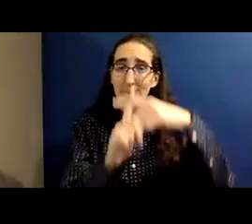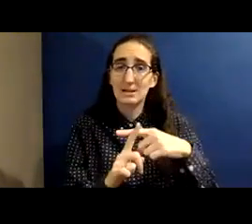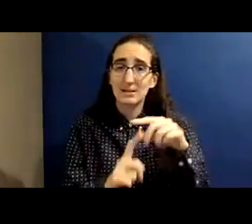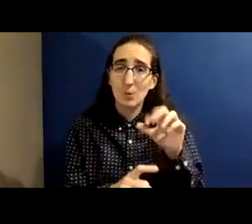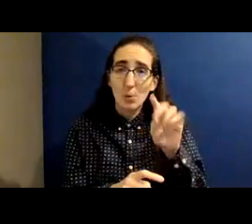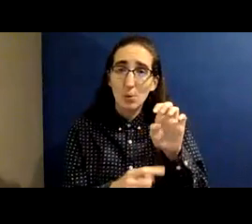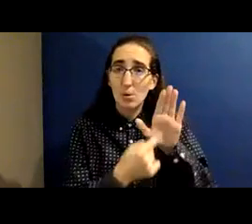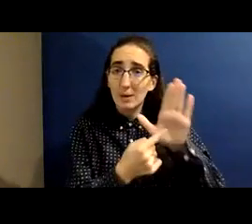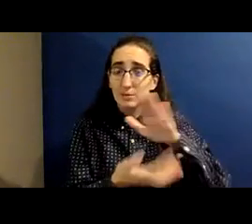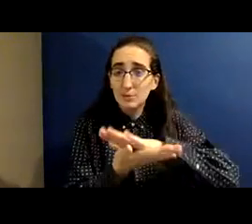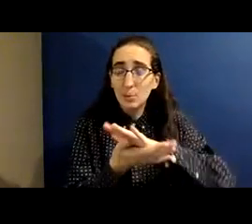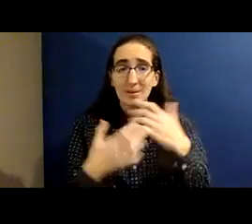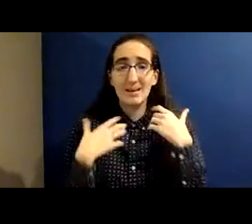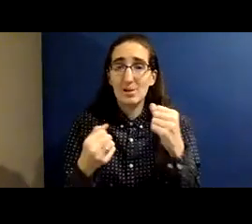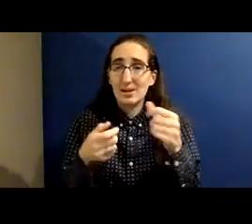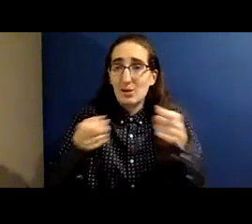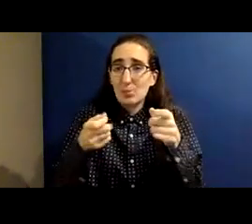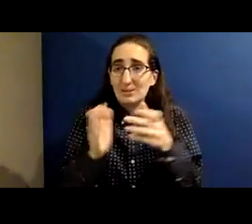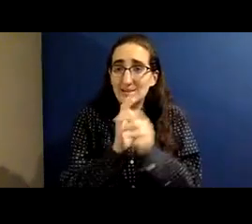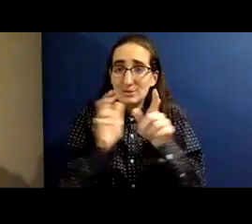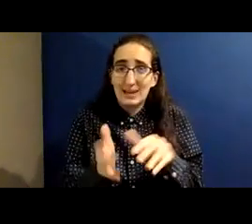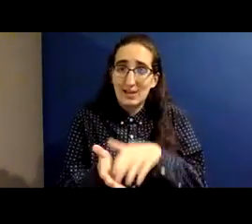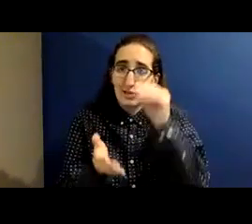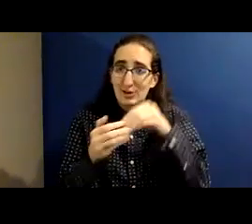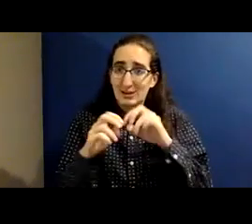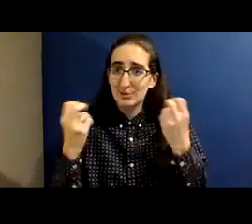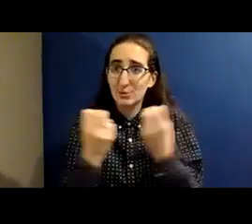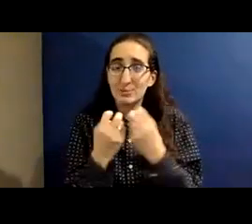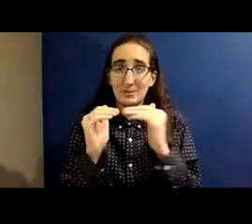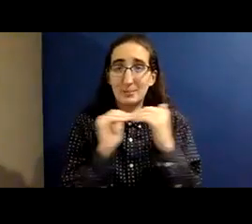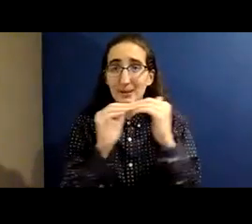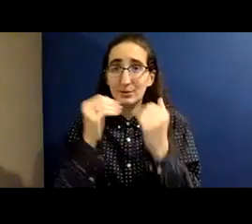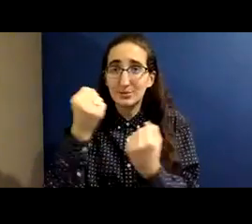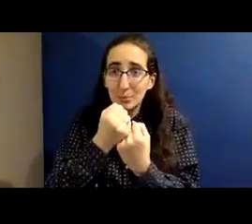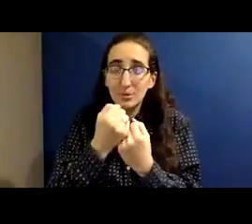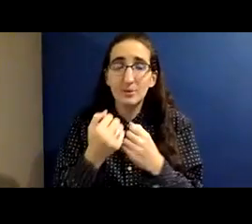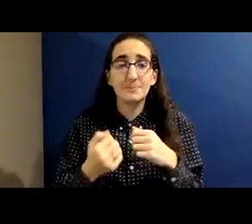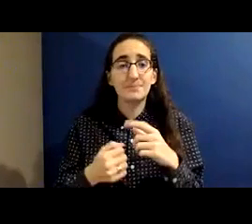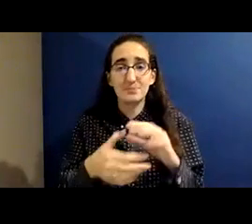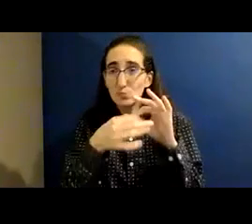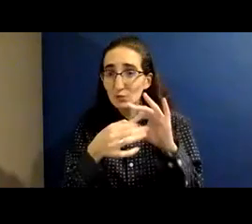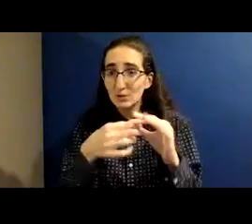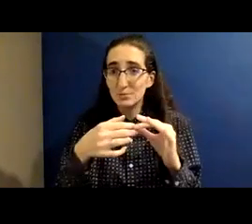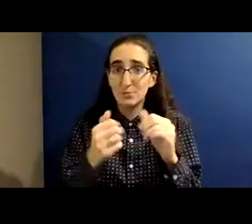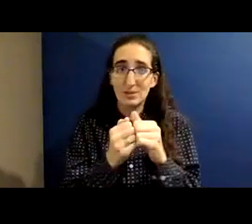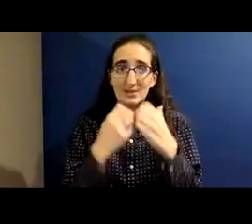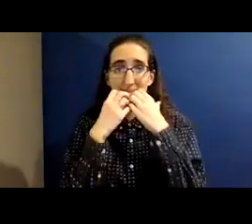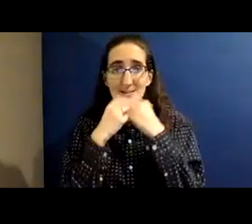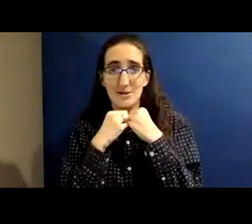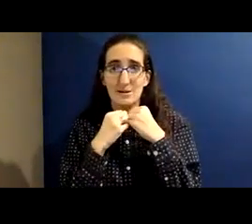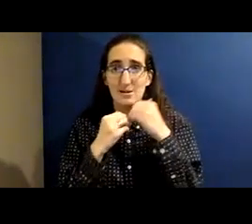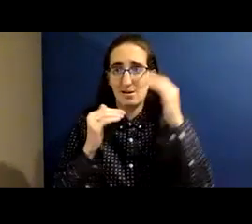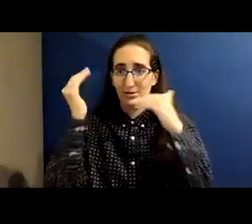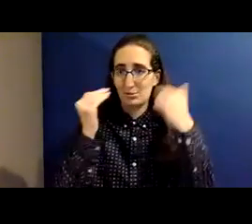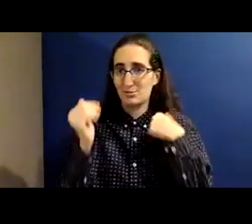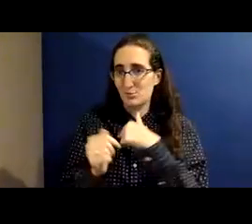at schools, the healthy coping skills that they can learn in their groups, the peer support and relationships with those caring adults that we heard about, that